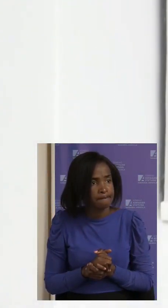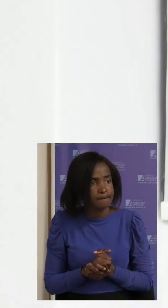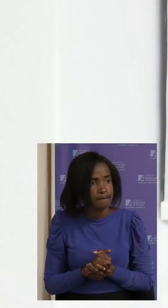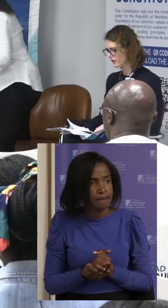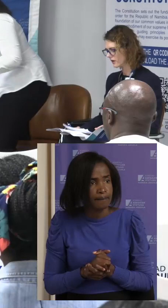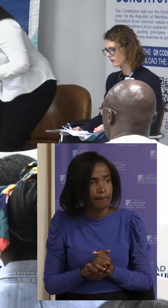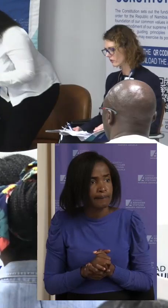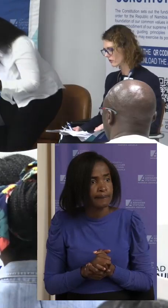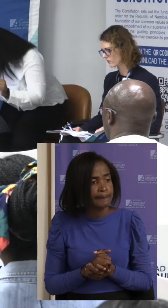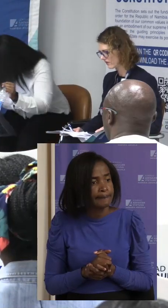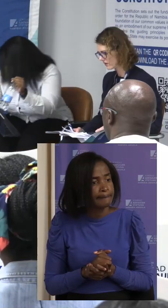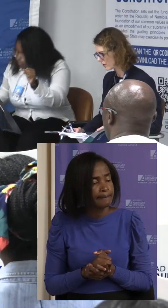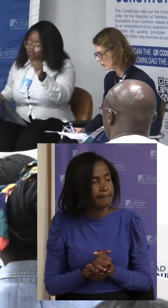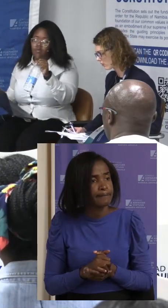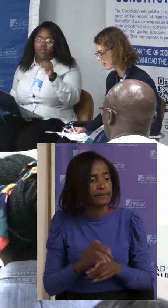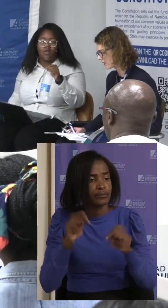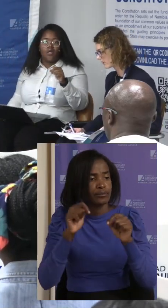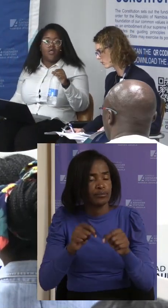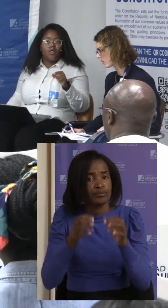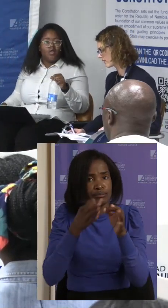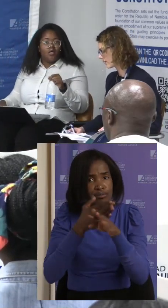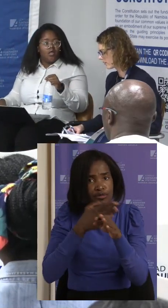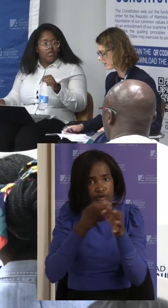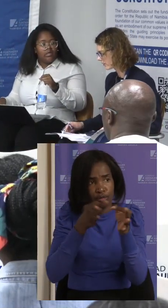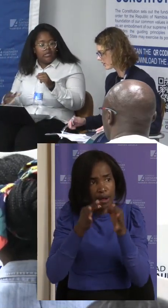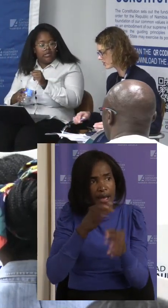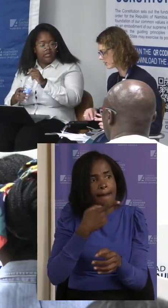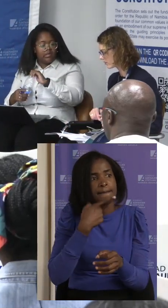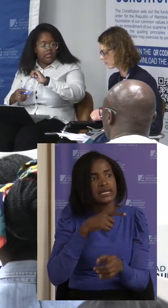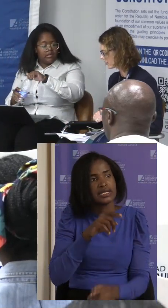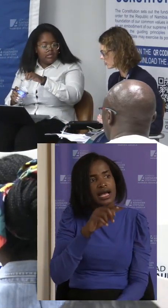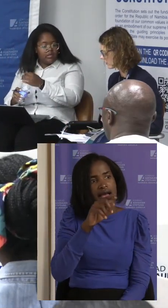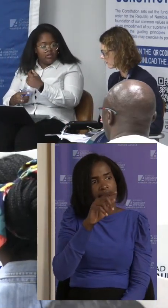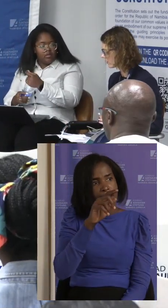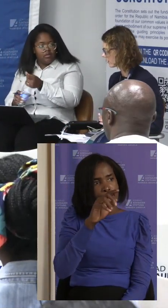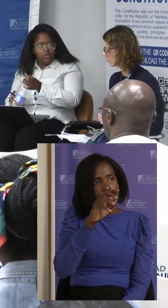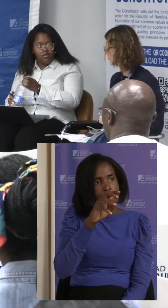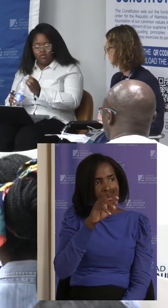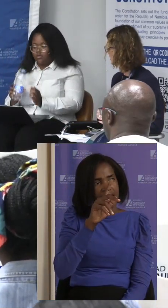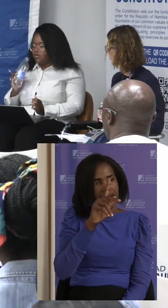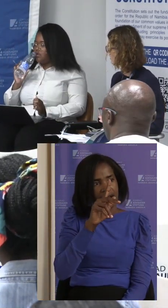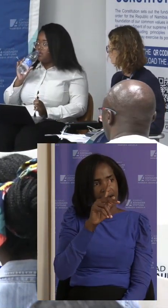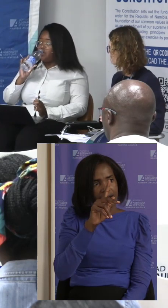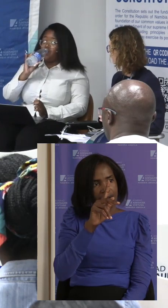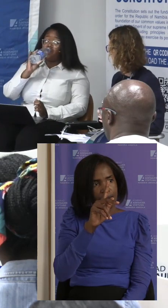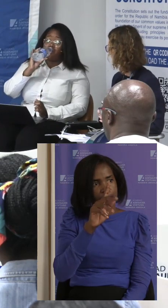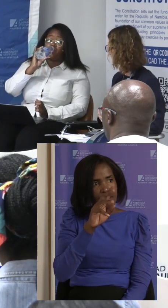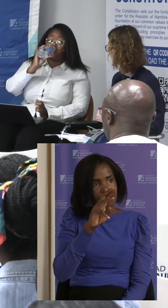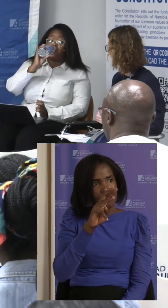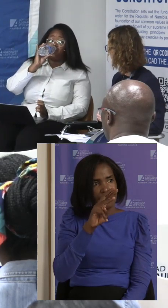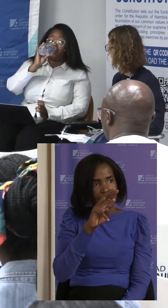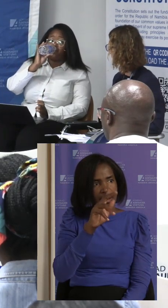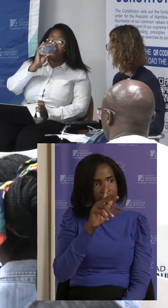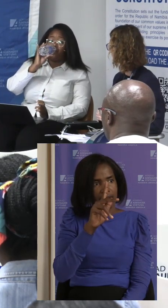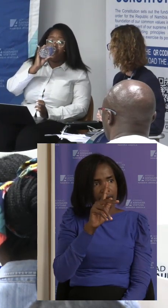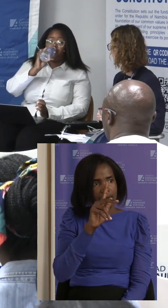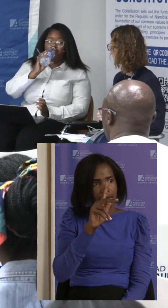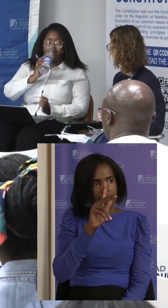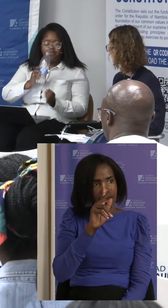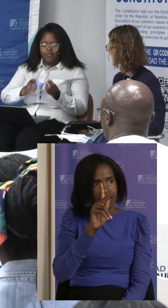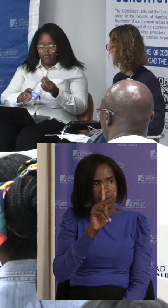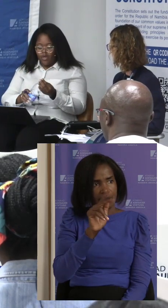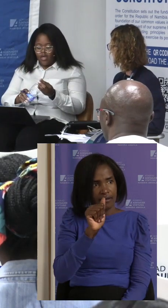move on to Mr. Mahongora Kavehua, Secretary General of the Teachers Union of Namibia, how many members does NANSO currently have in